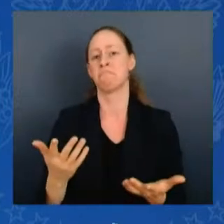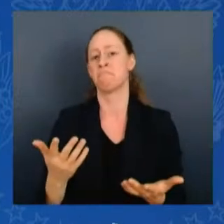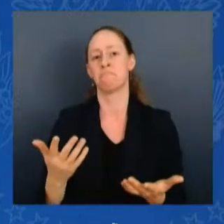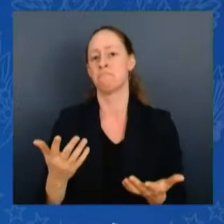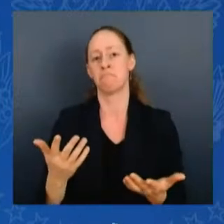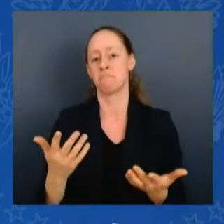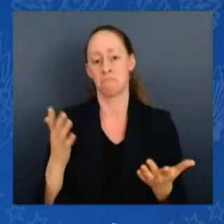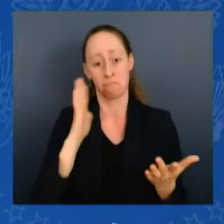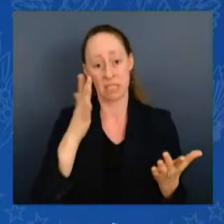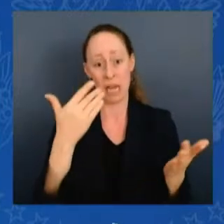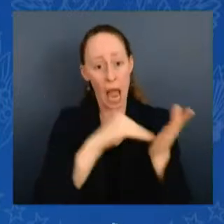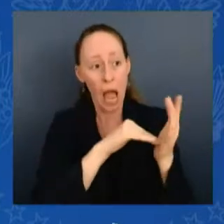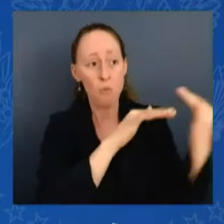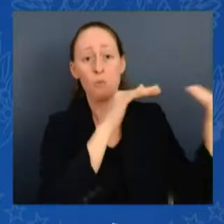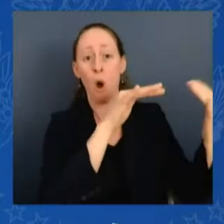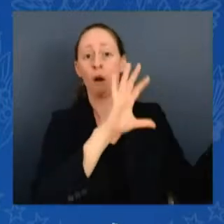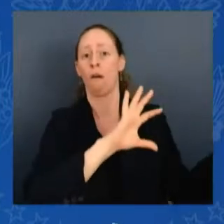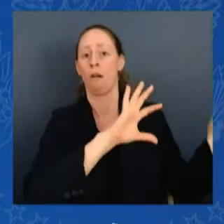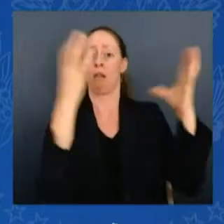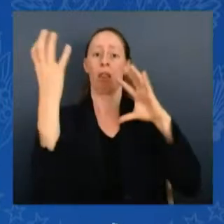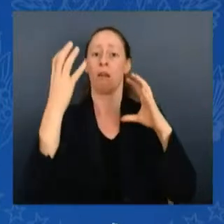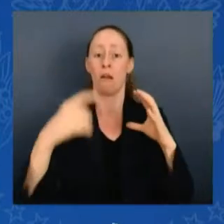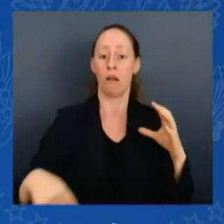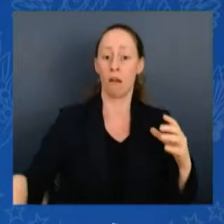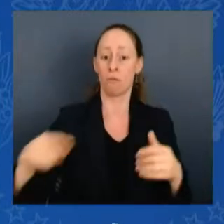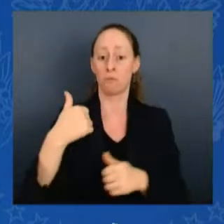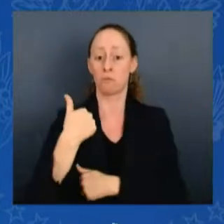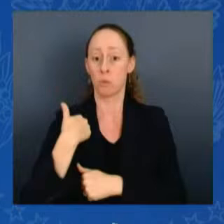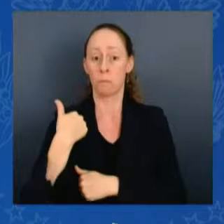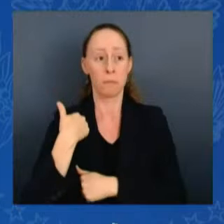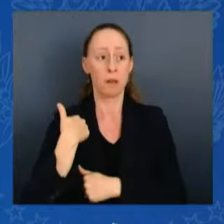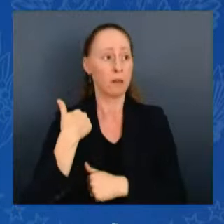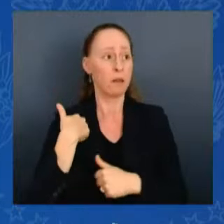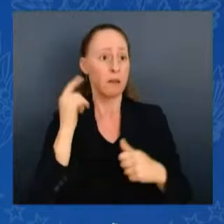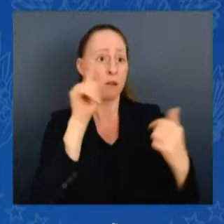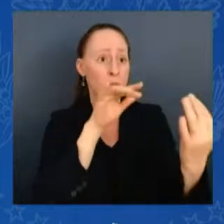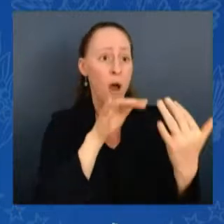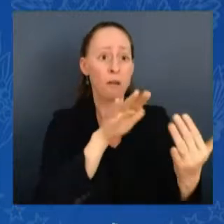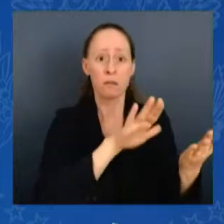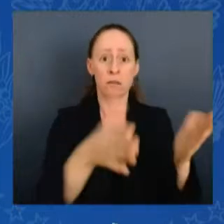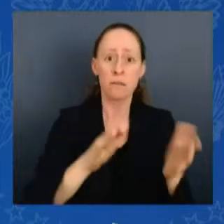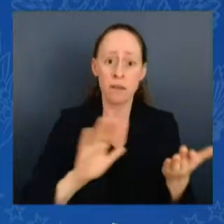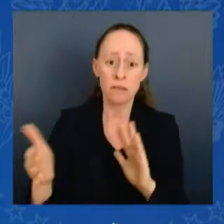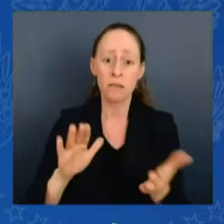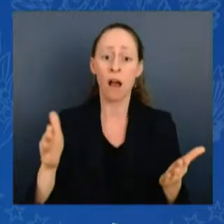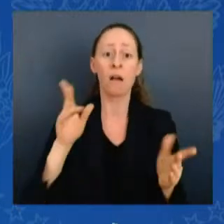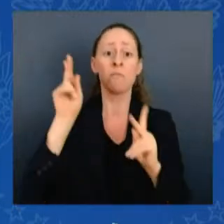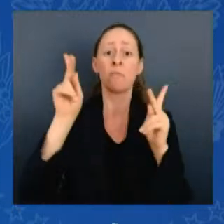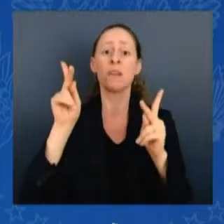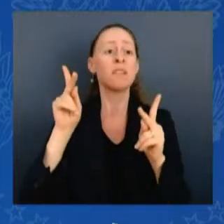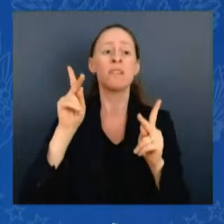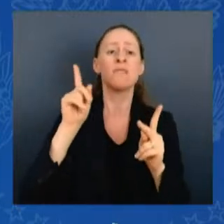dying, dictators spreading chaos, economic collapse, catastrophes.